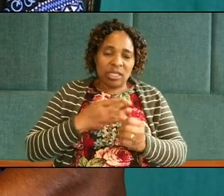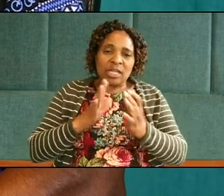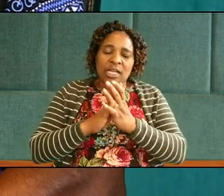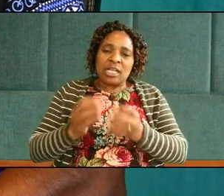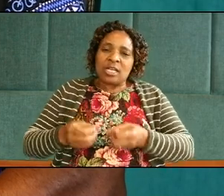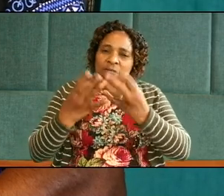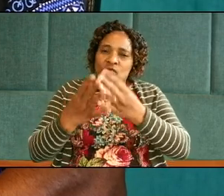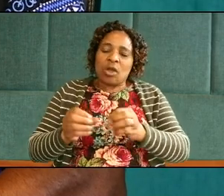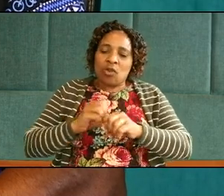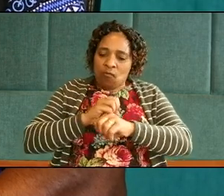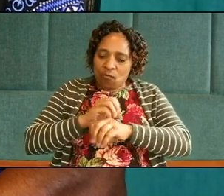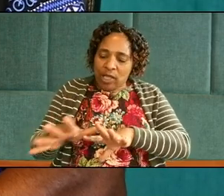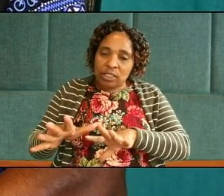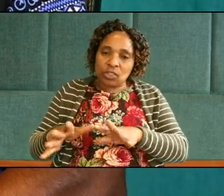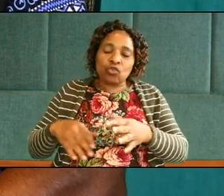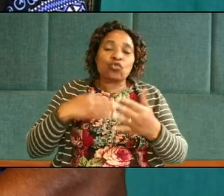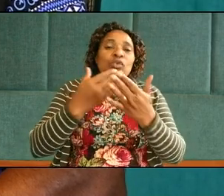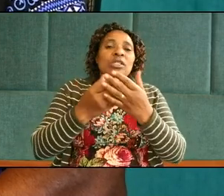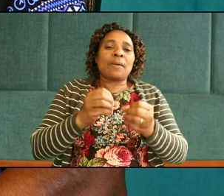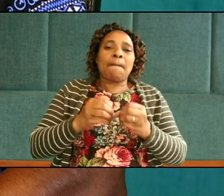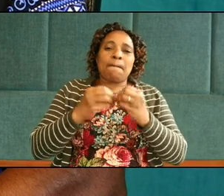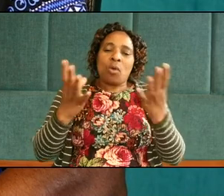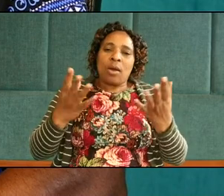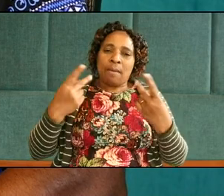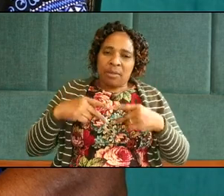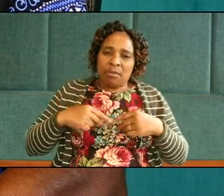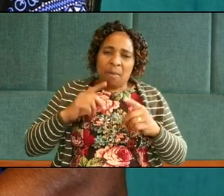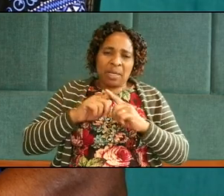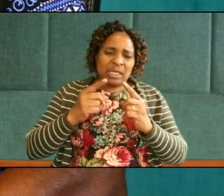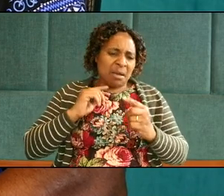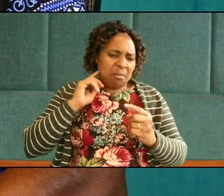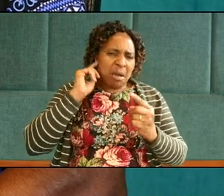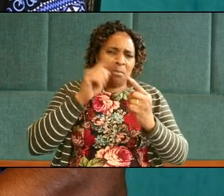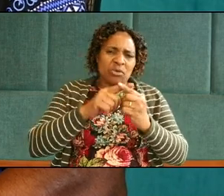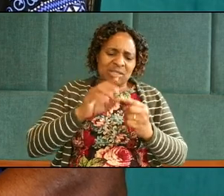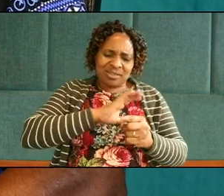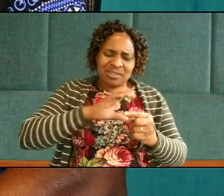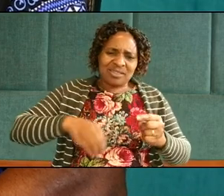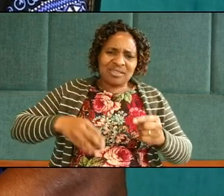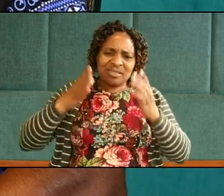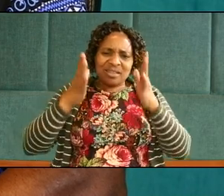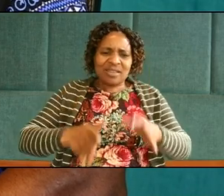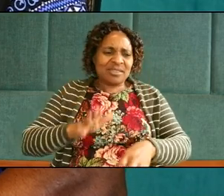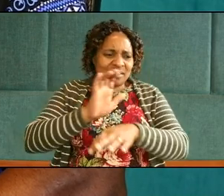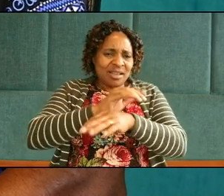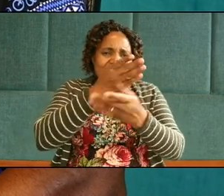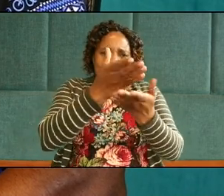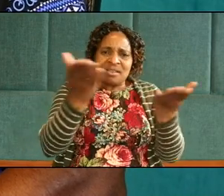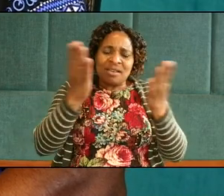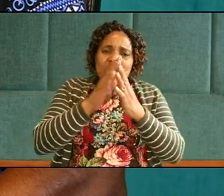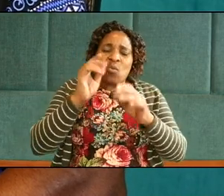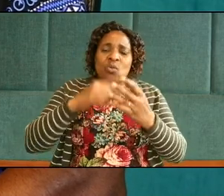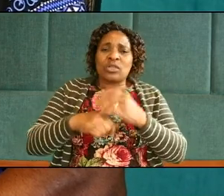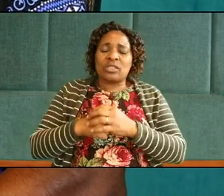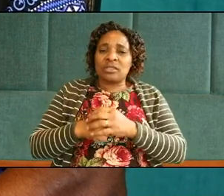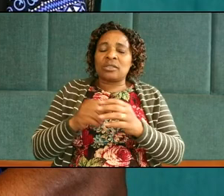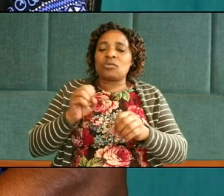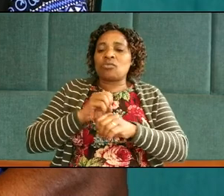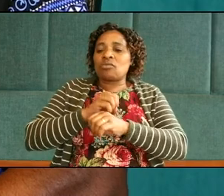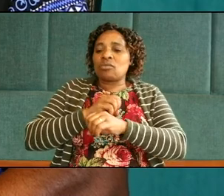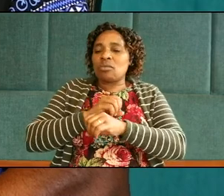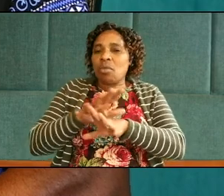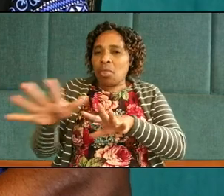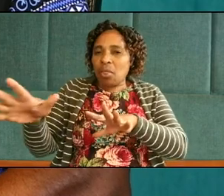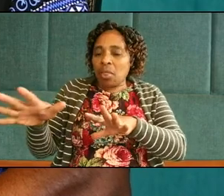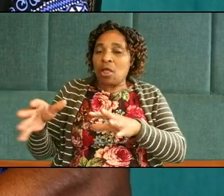people. Because the purpose of us Christians in the church is to spread the gospel for the Lord, so that the word